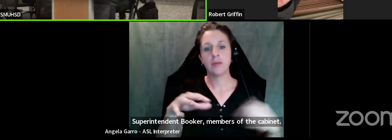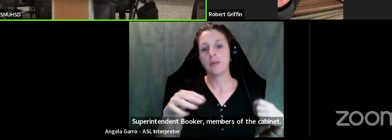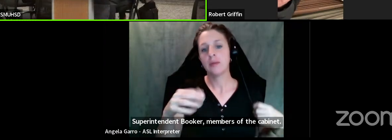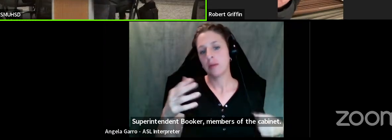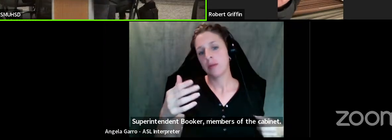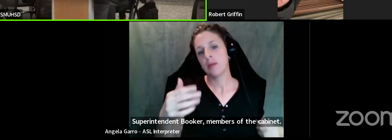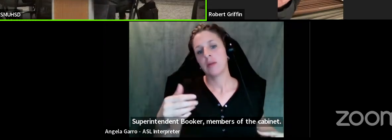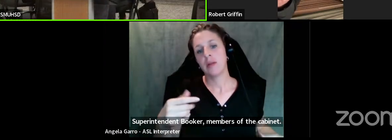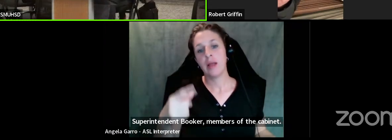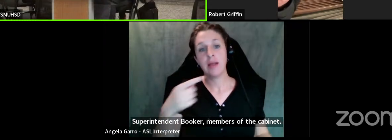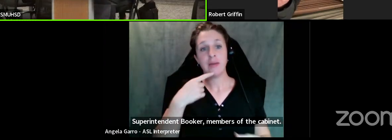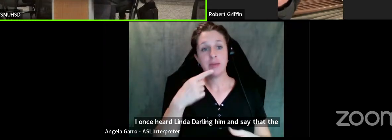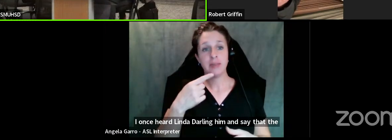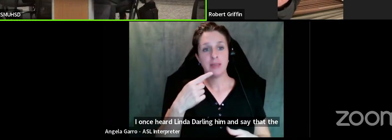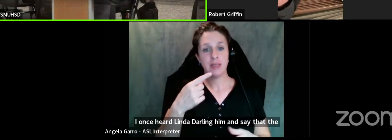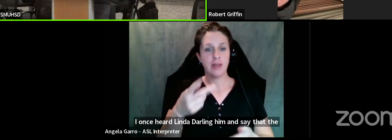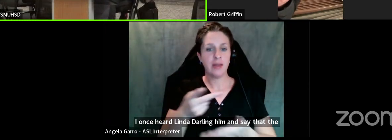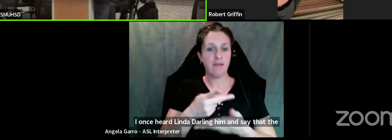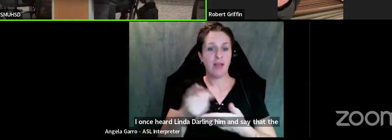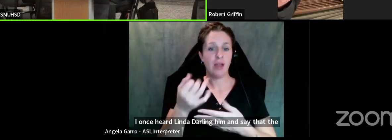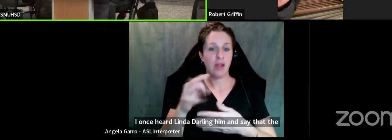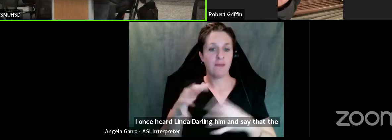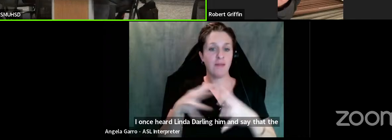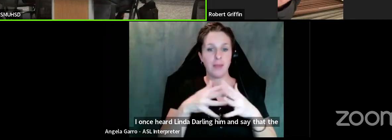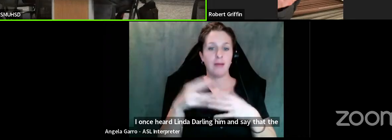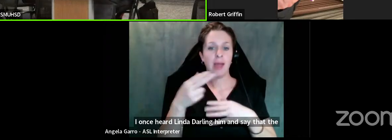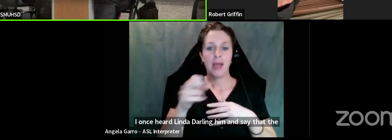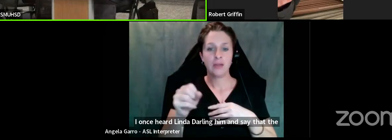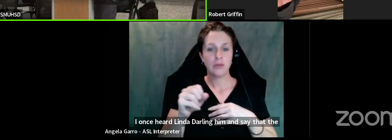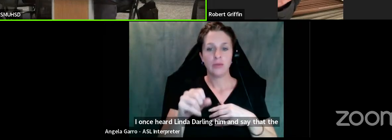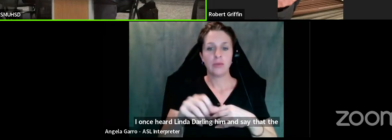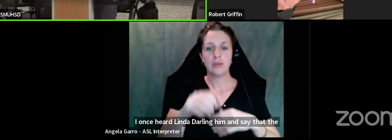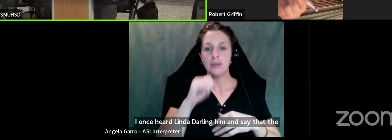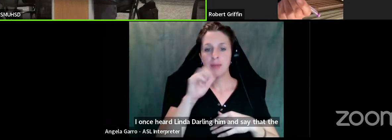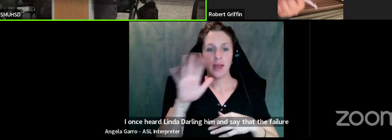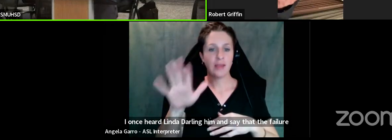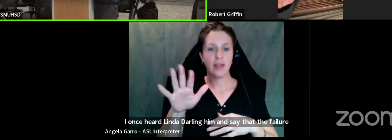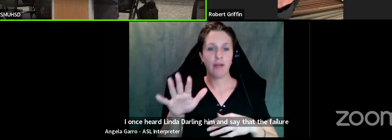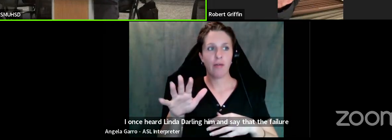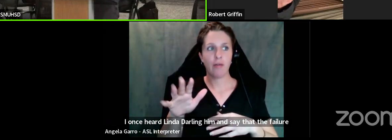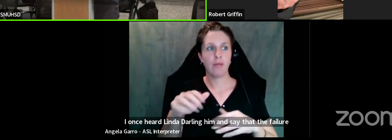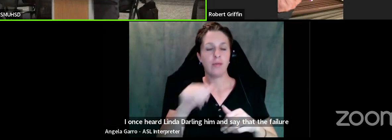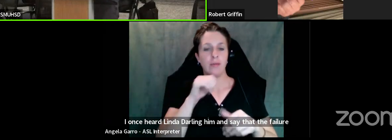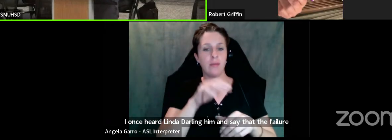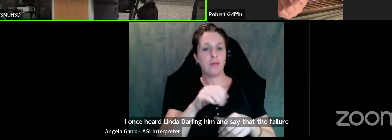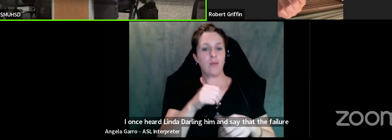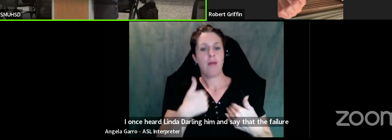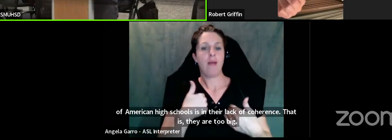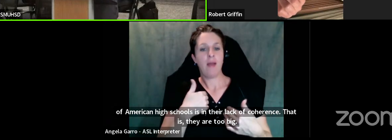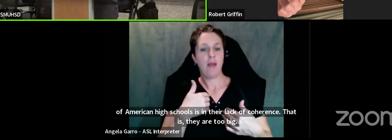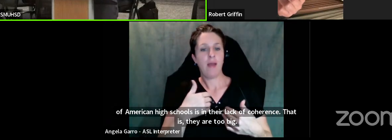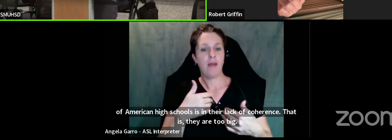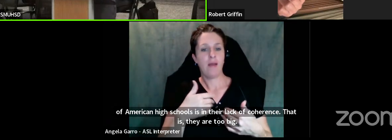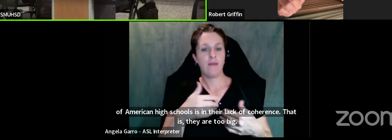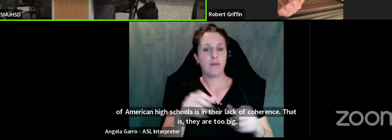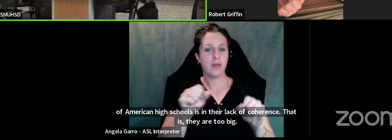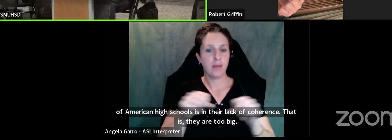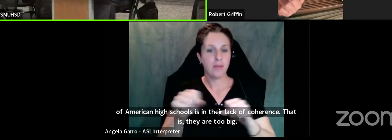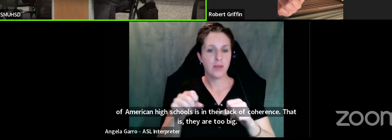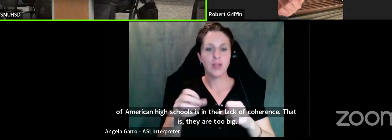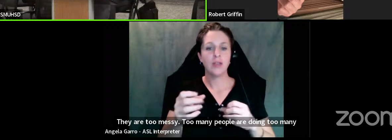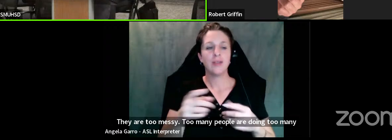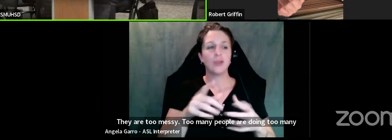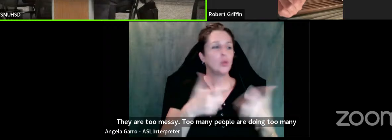the failure of American high schools is in their lack of coherence. That is, they are too big, they are too messy, too many people are doing too many different